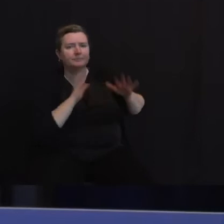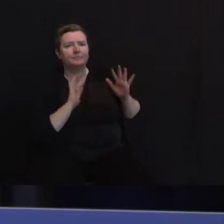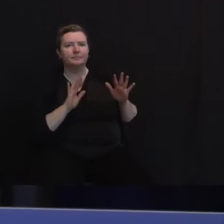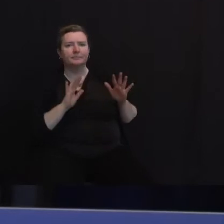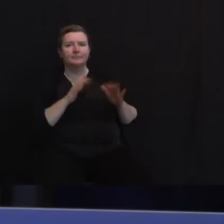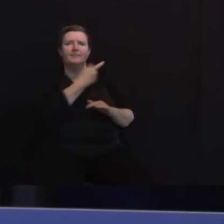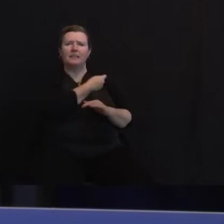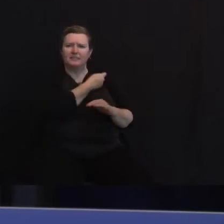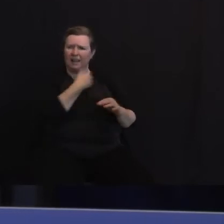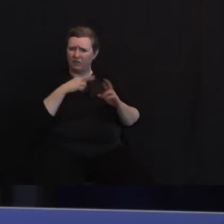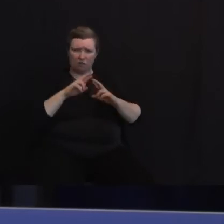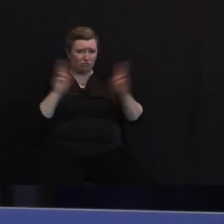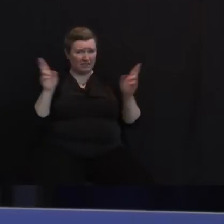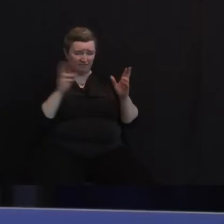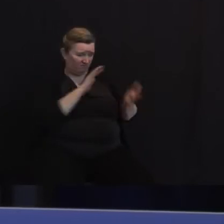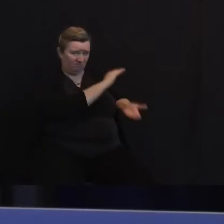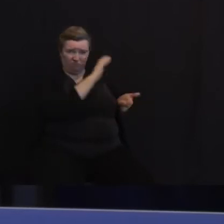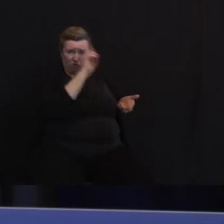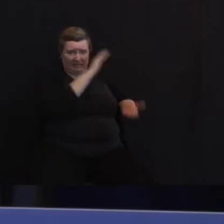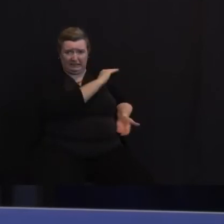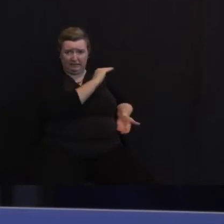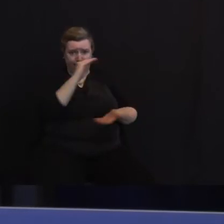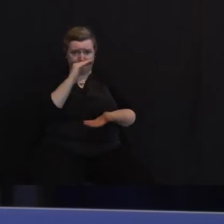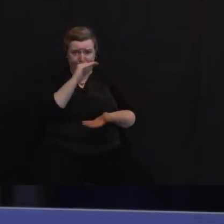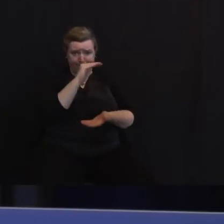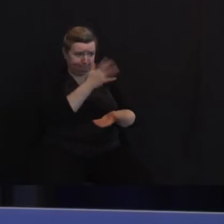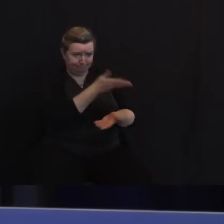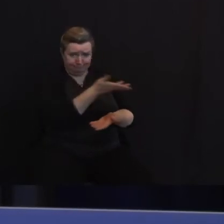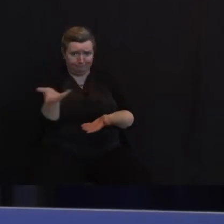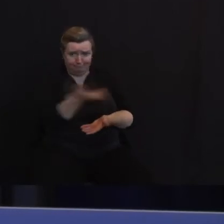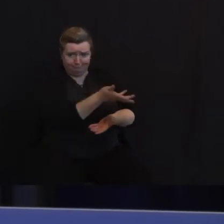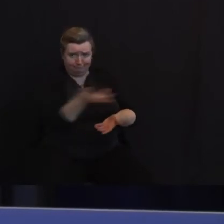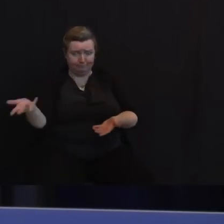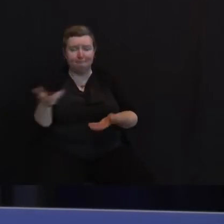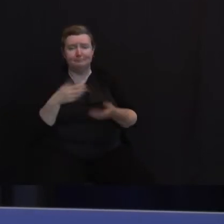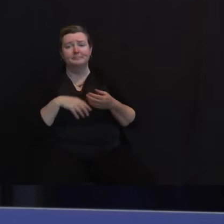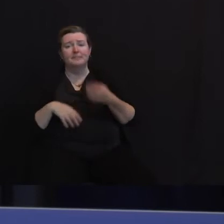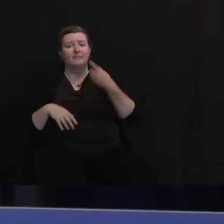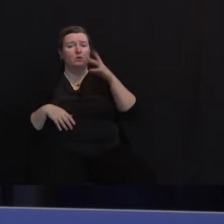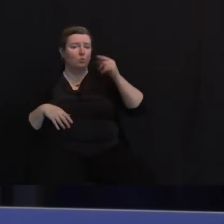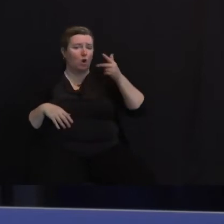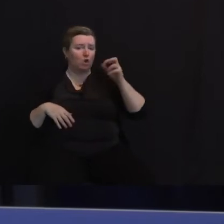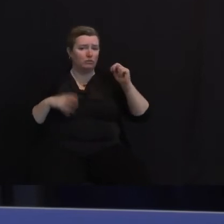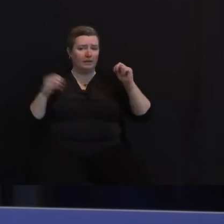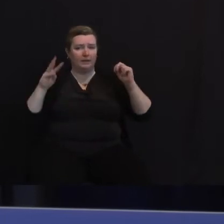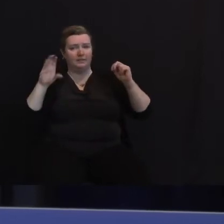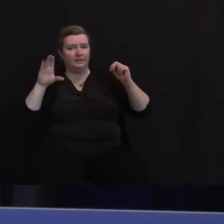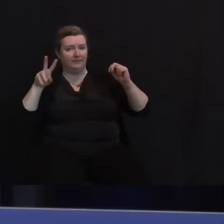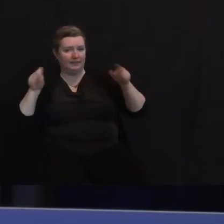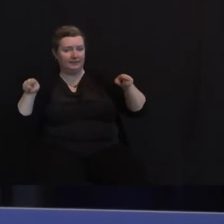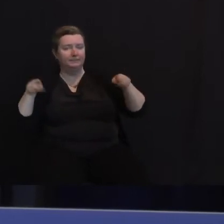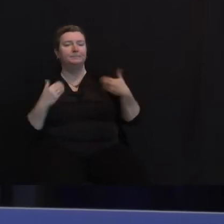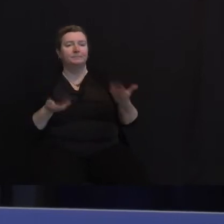vaccine is put aside. We then claimed that was actually sent to us from what we ordered,